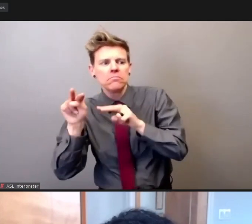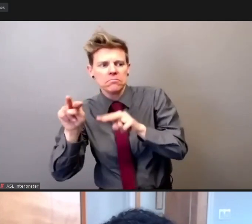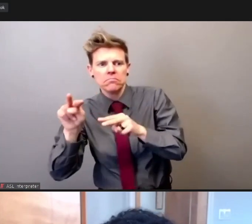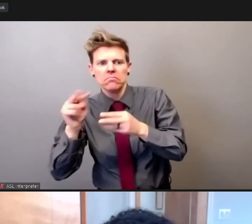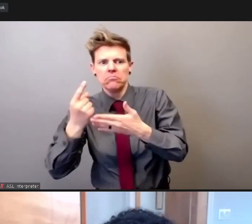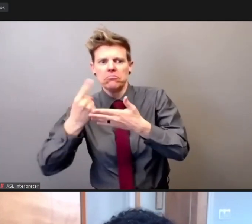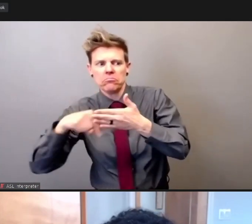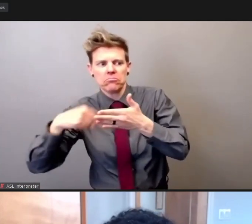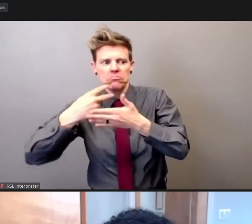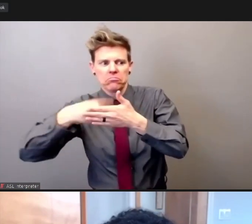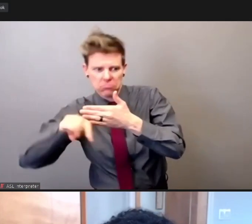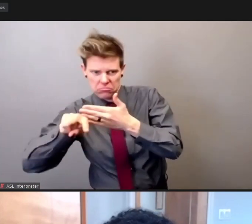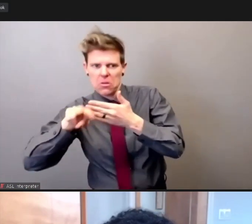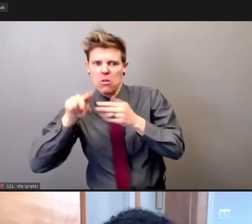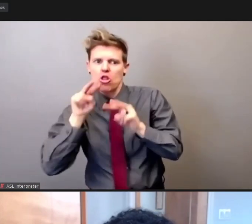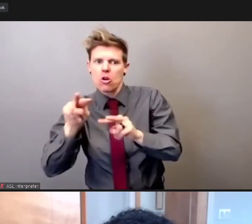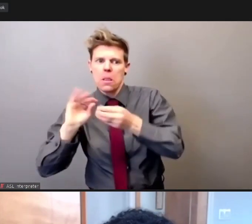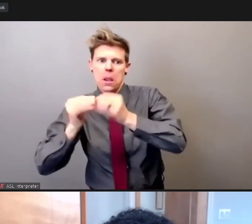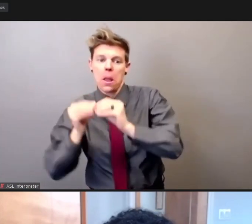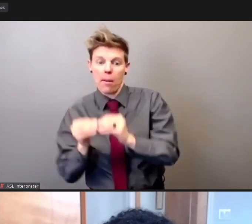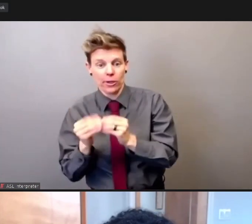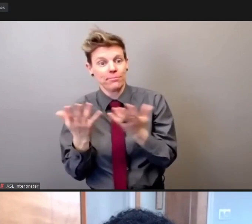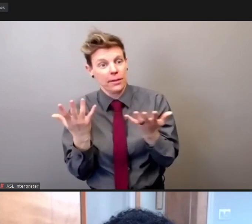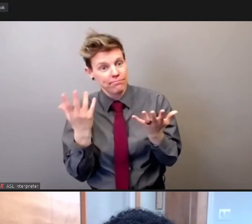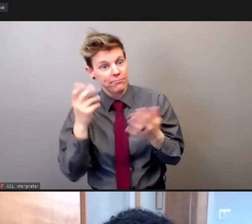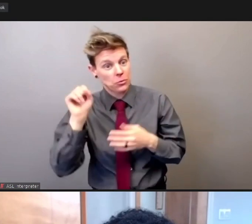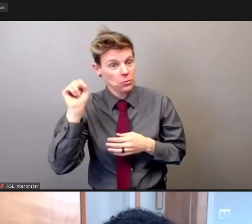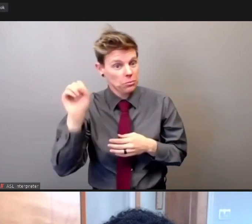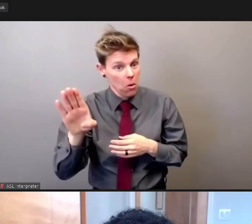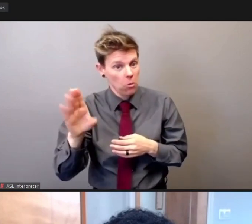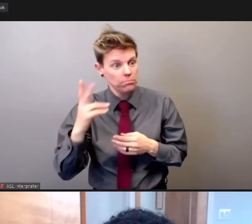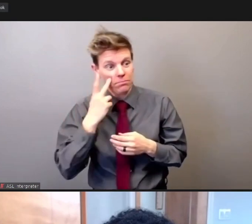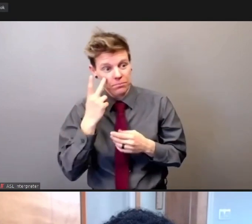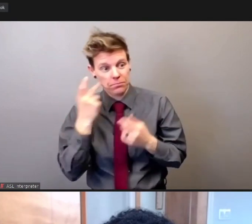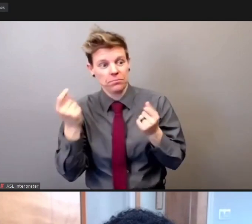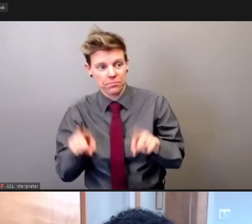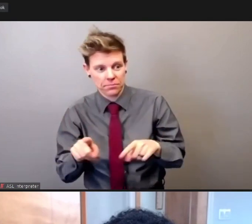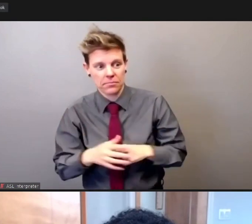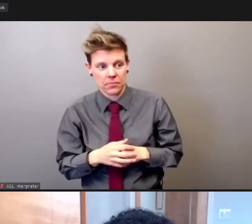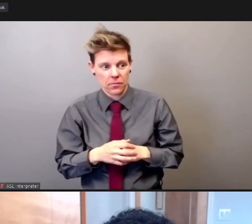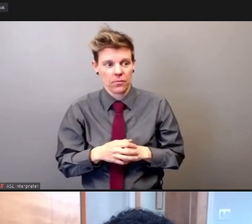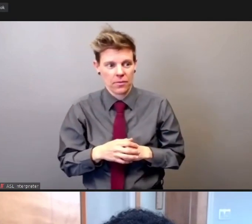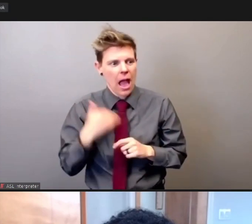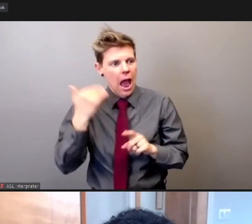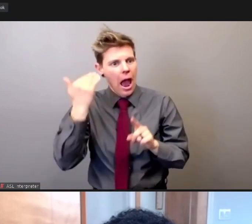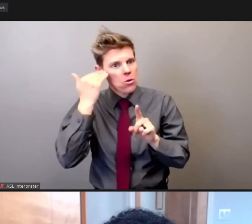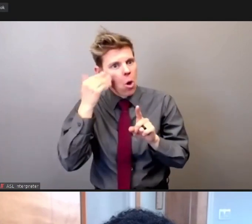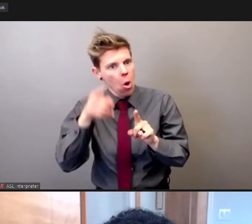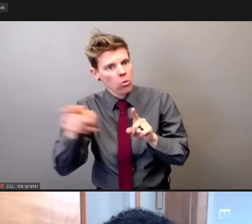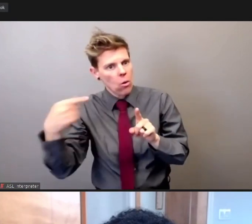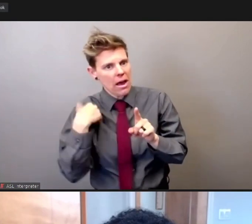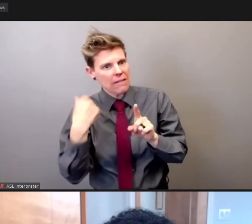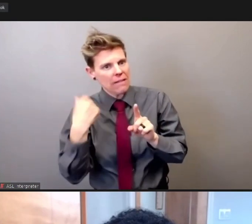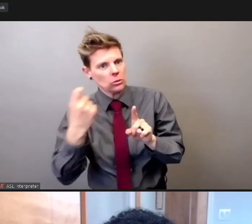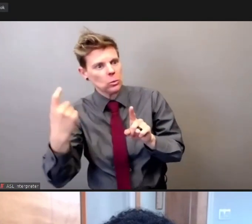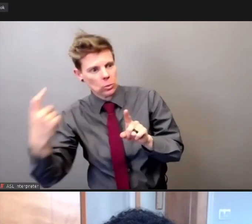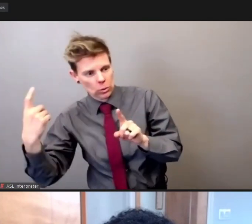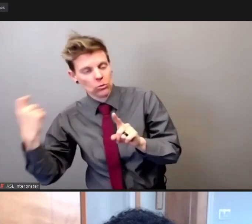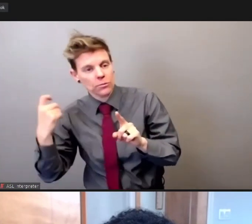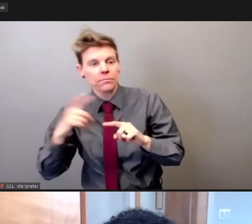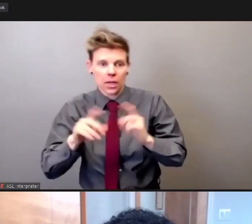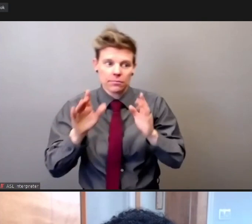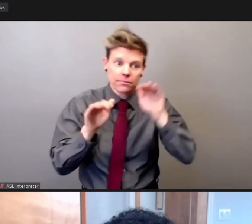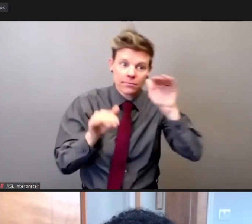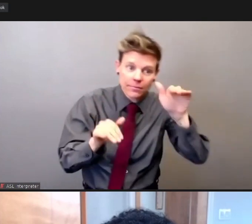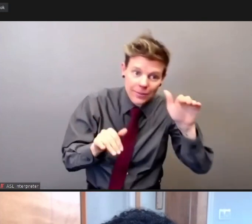But, and I know that you've got other questions and so do other reporters, but it's really important. New Mexico. I know that